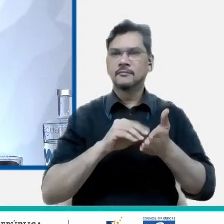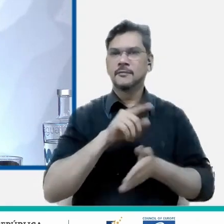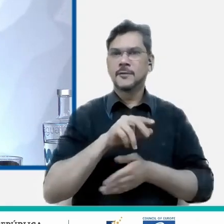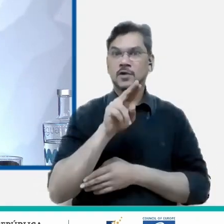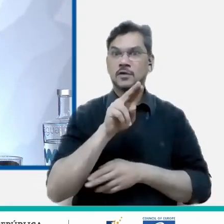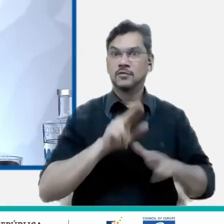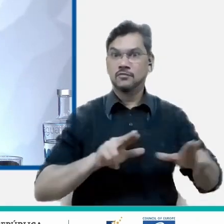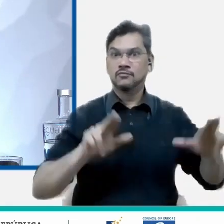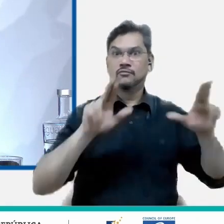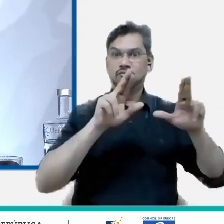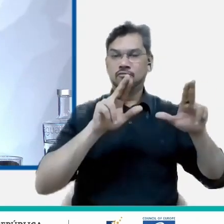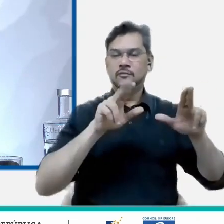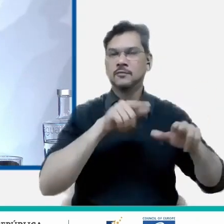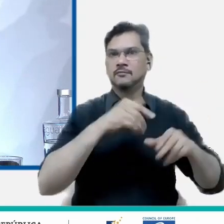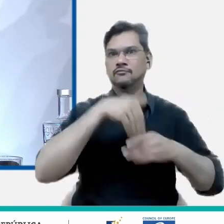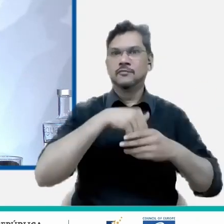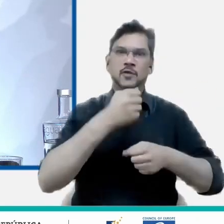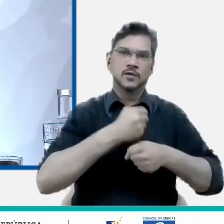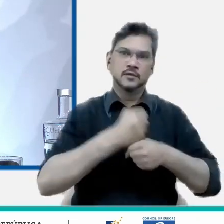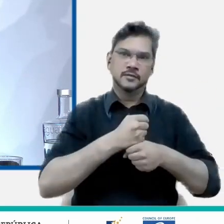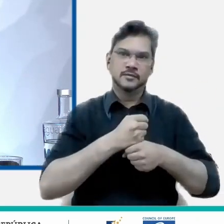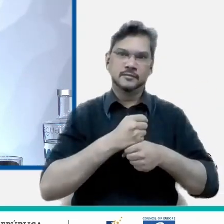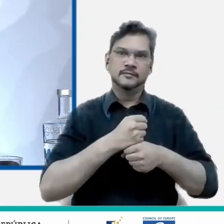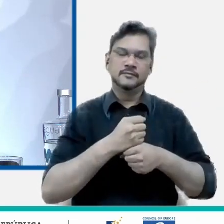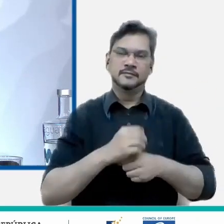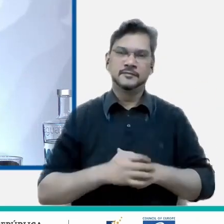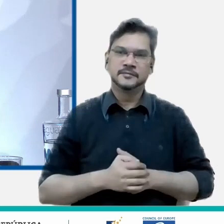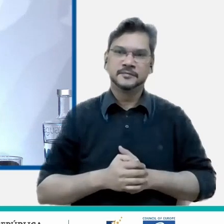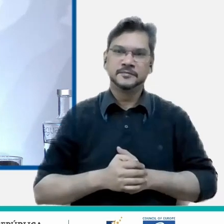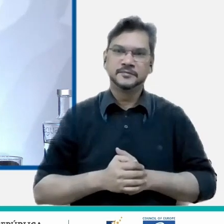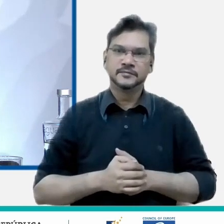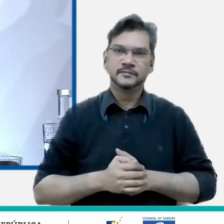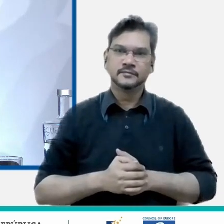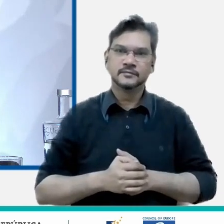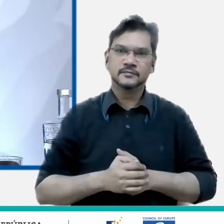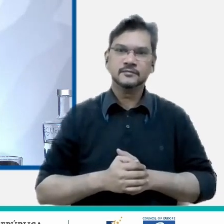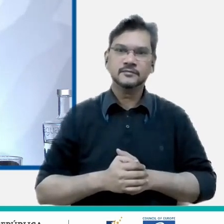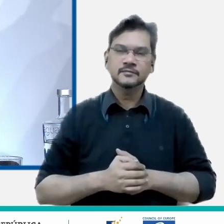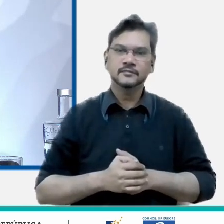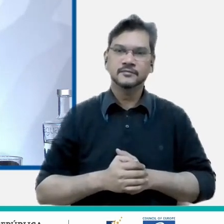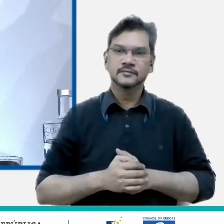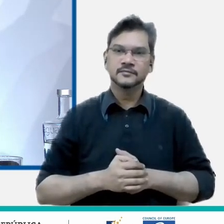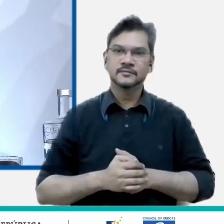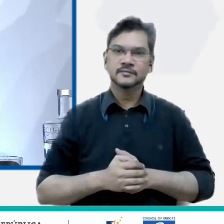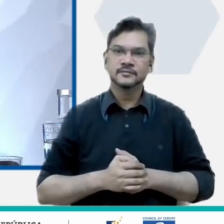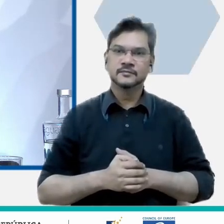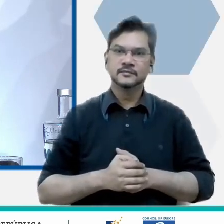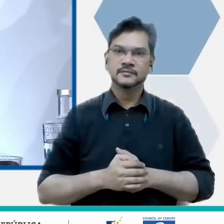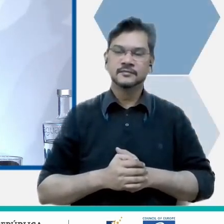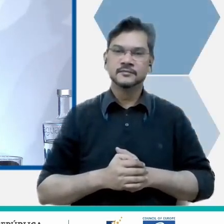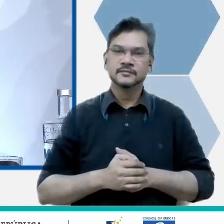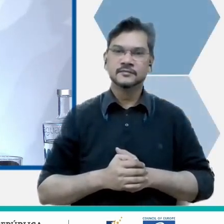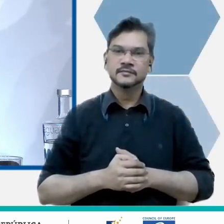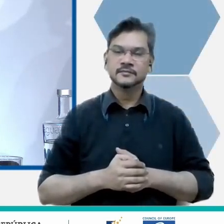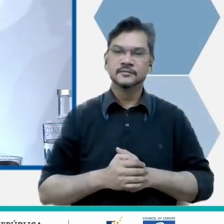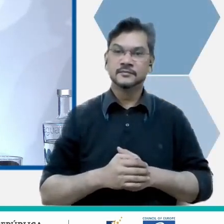Europe. As we will proceed with the panelists and the keynote speeches, we will then open up the